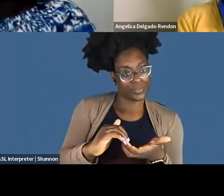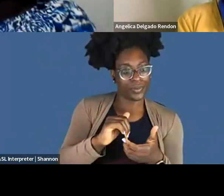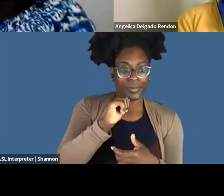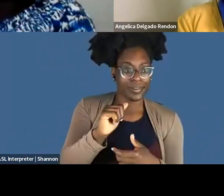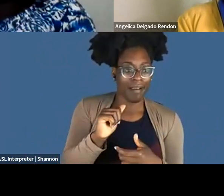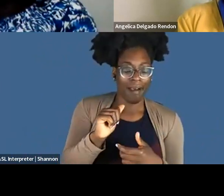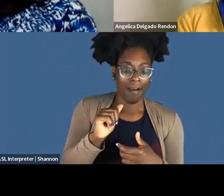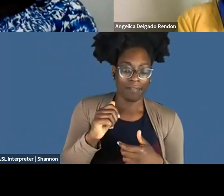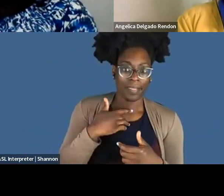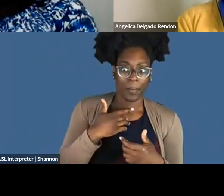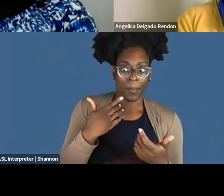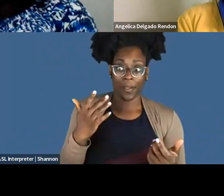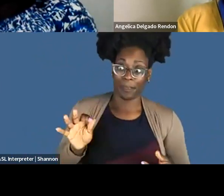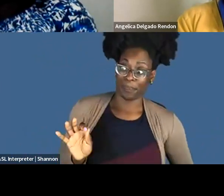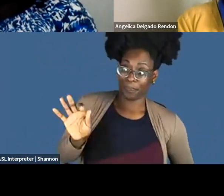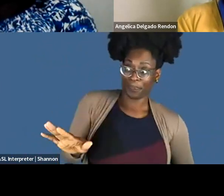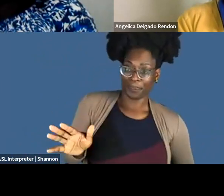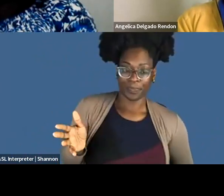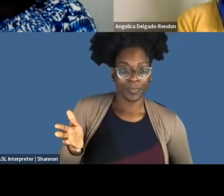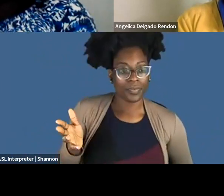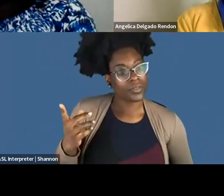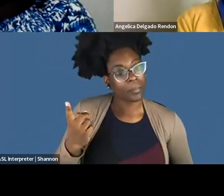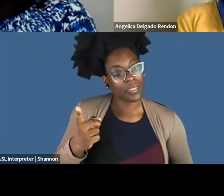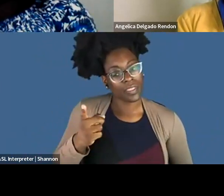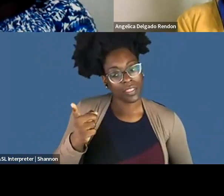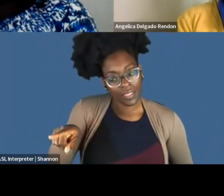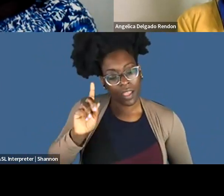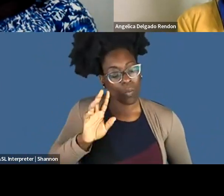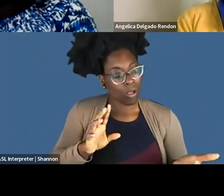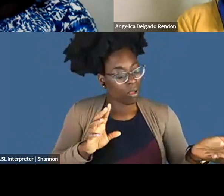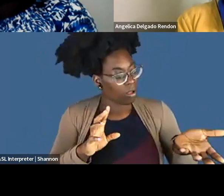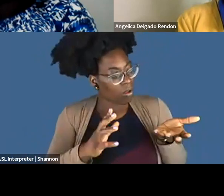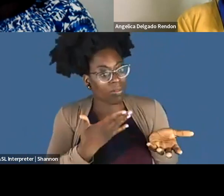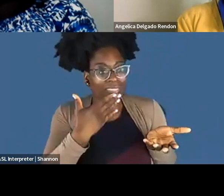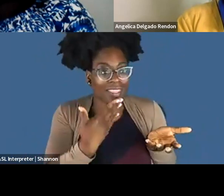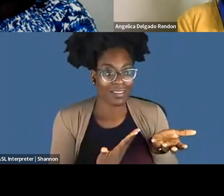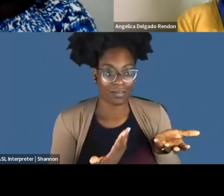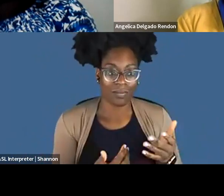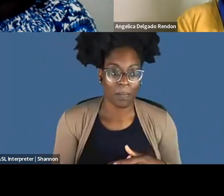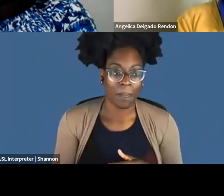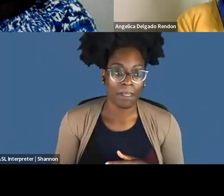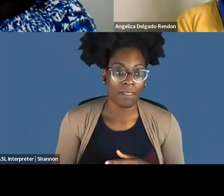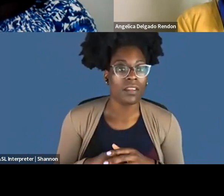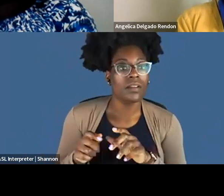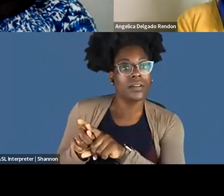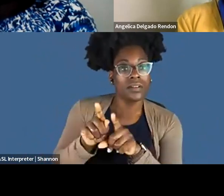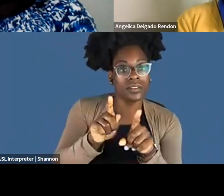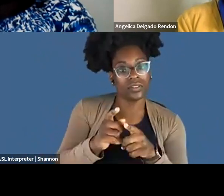are ways that we can use our funds available, our other direct costs that can eliminate some